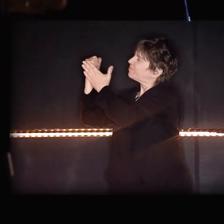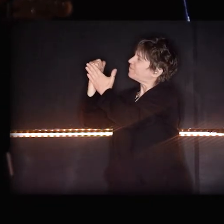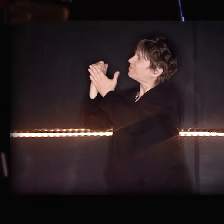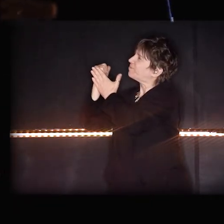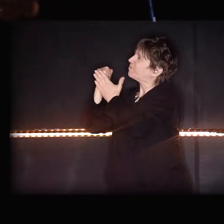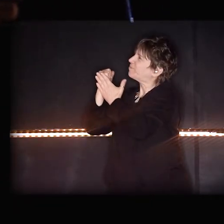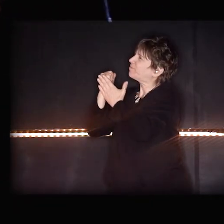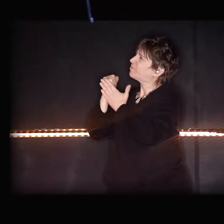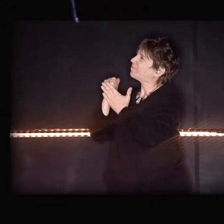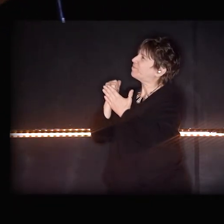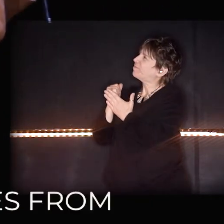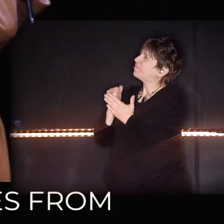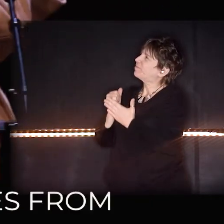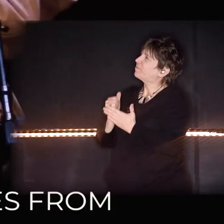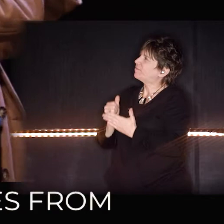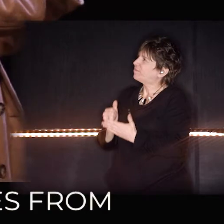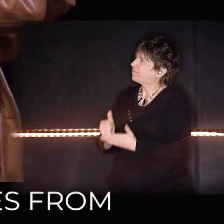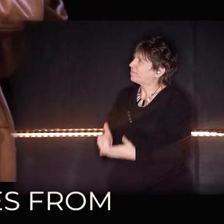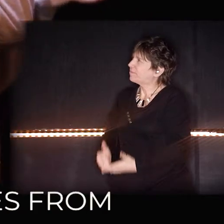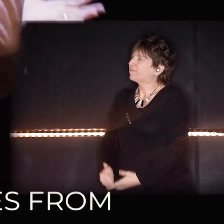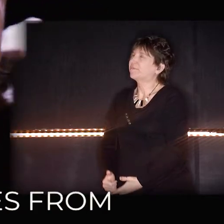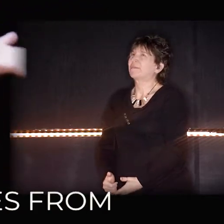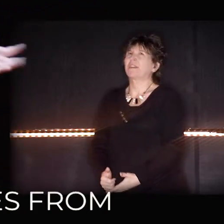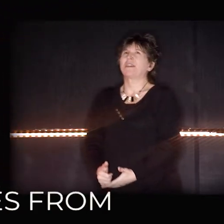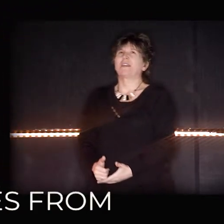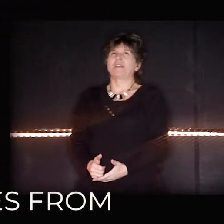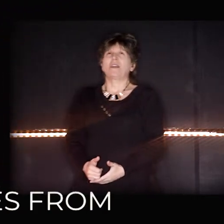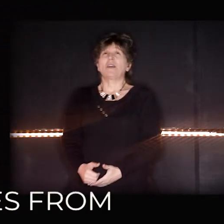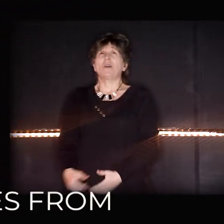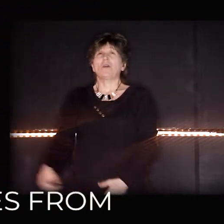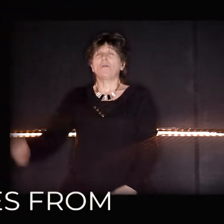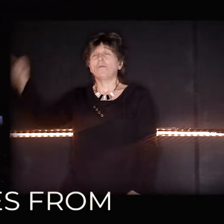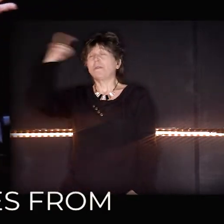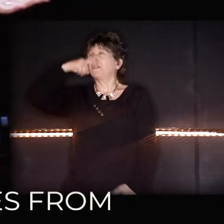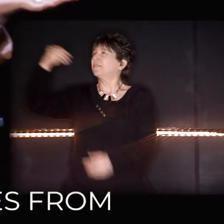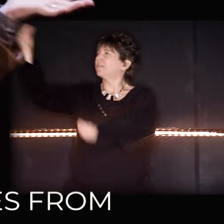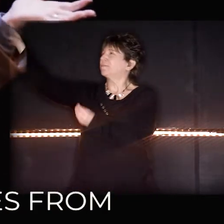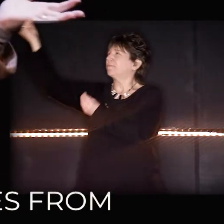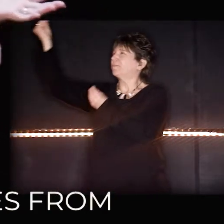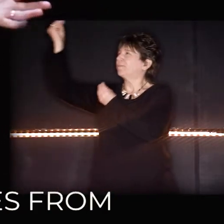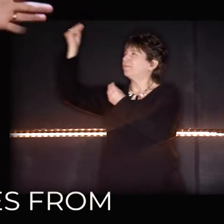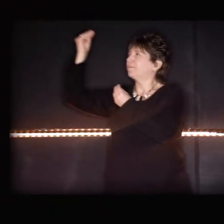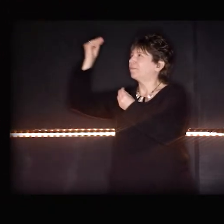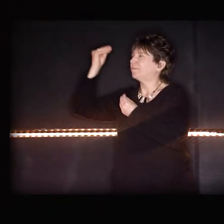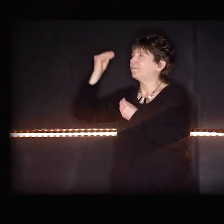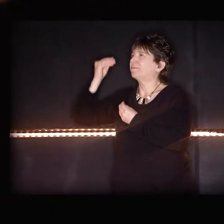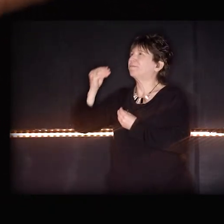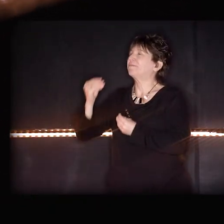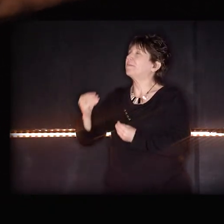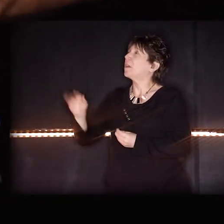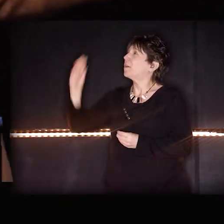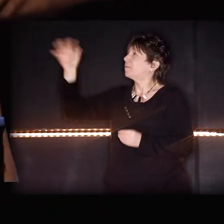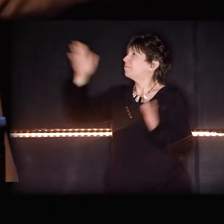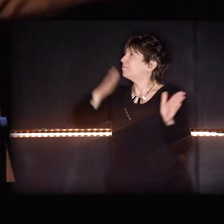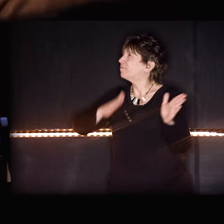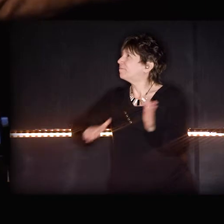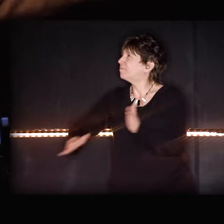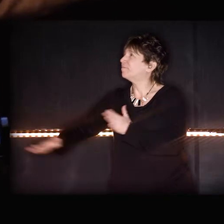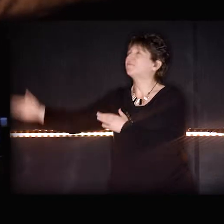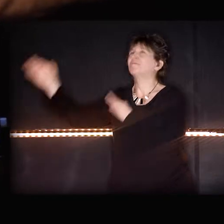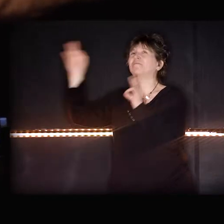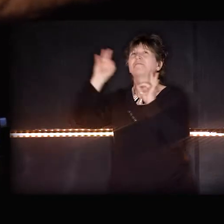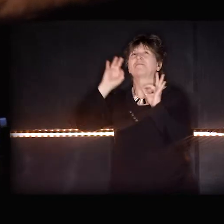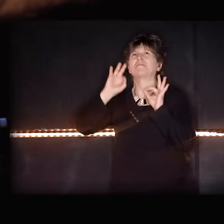to you. You're where my help comes from. Give me